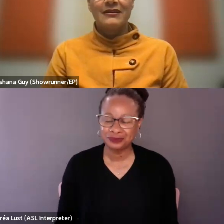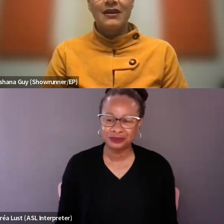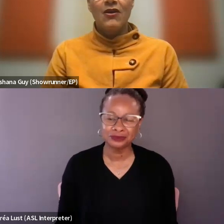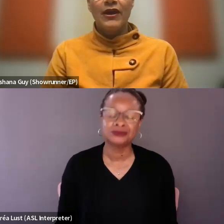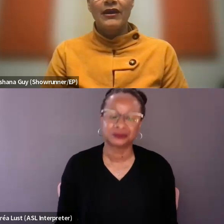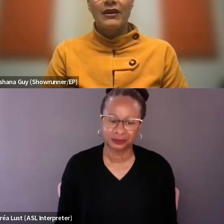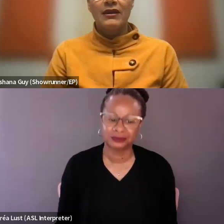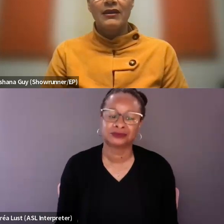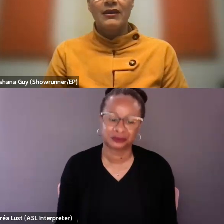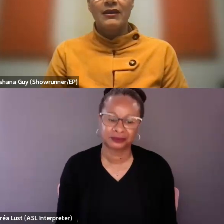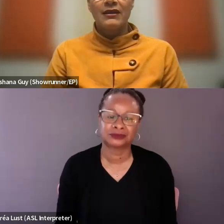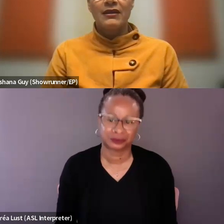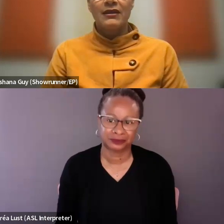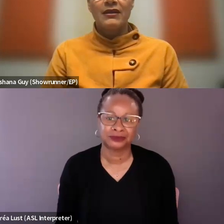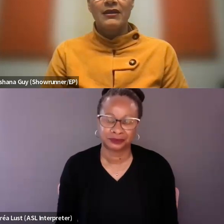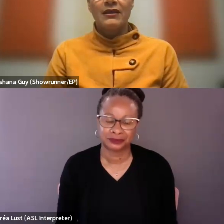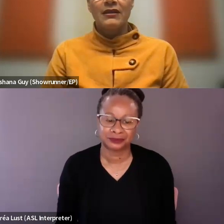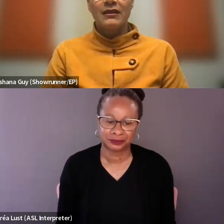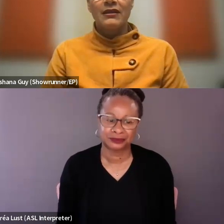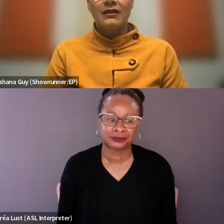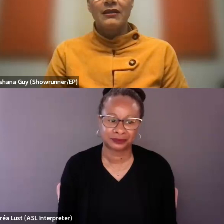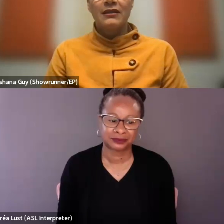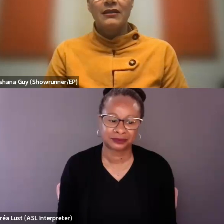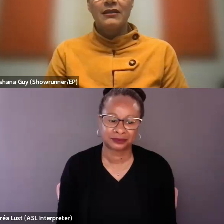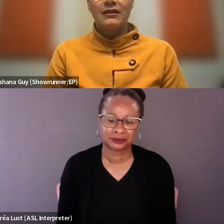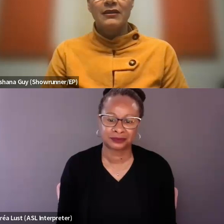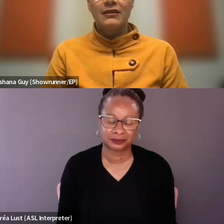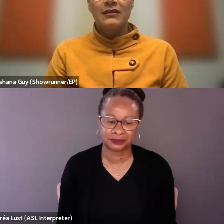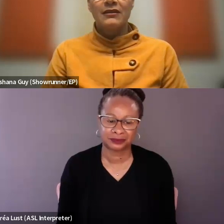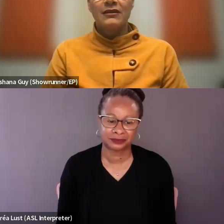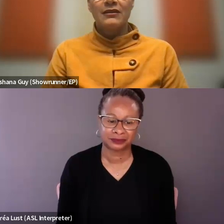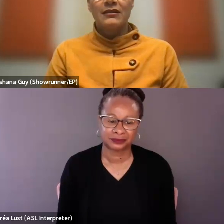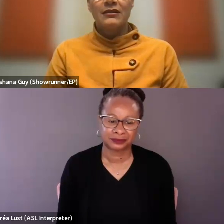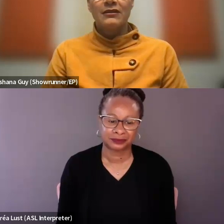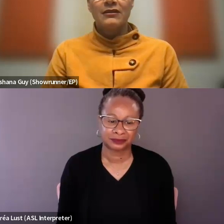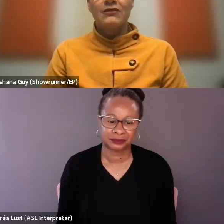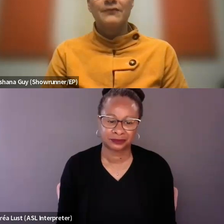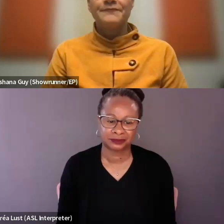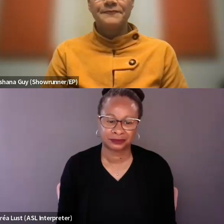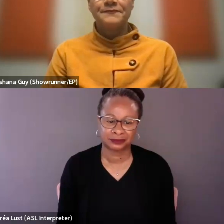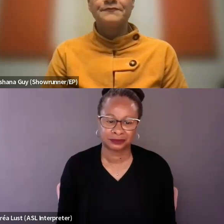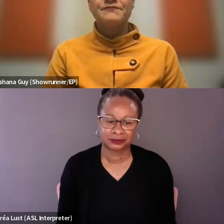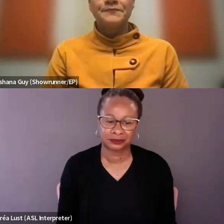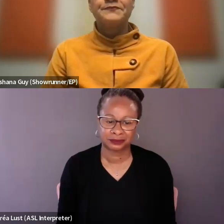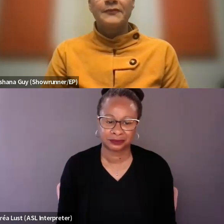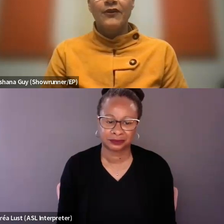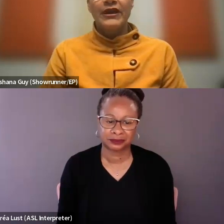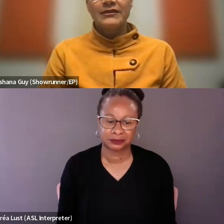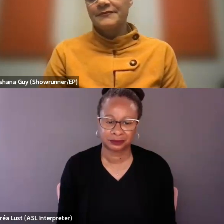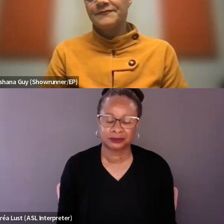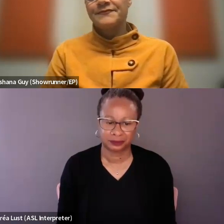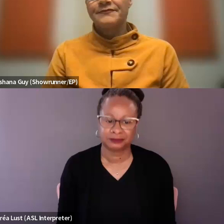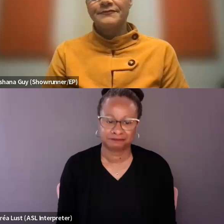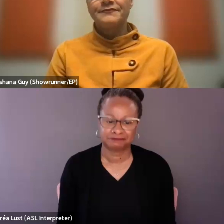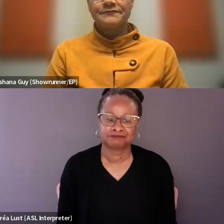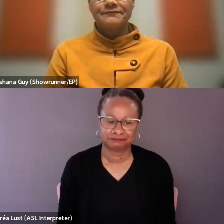us. So okay. All three be on camera. So maybe it'll be me, and then next we'll go to Nicole, and then next we'll go to Shoshana. Great. Does